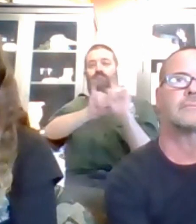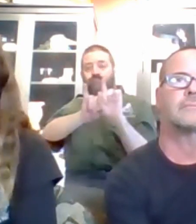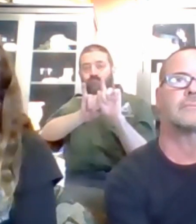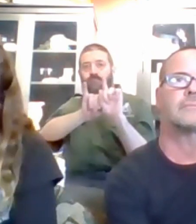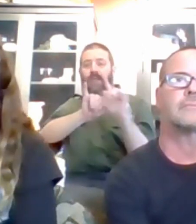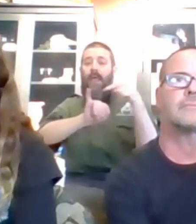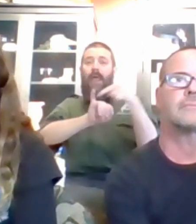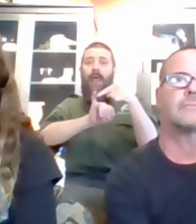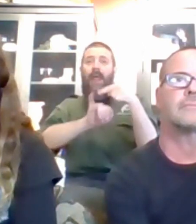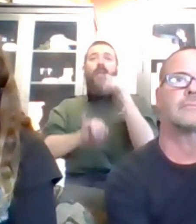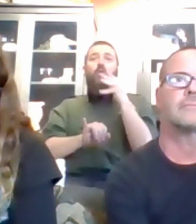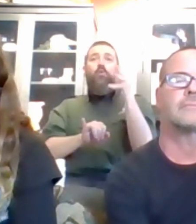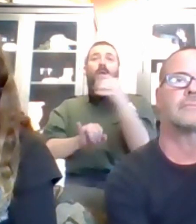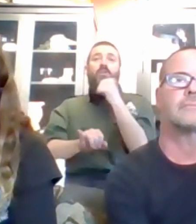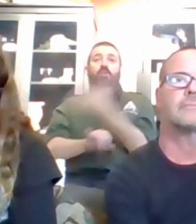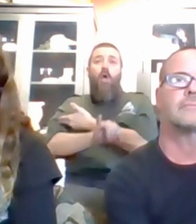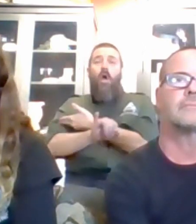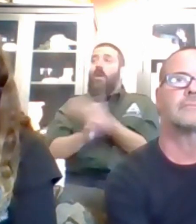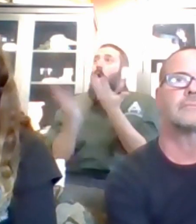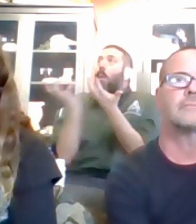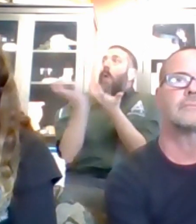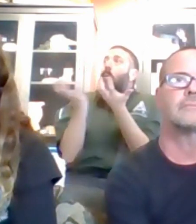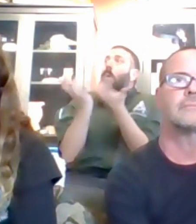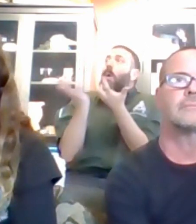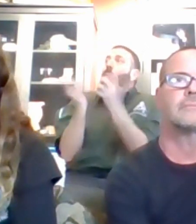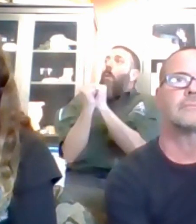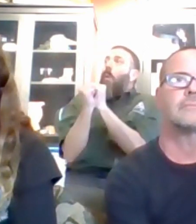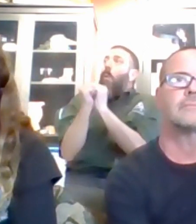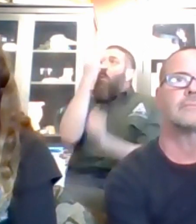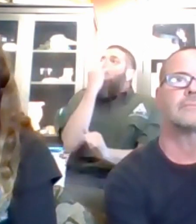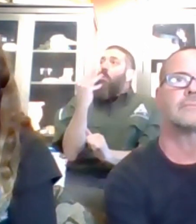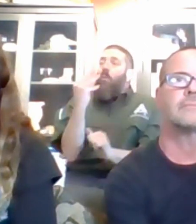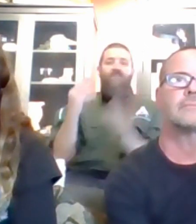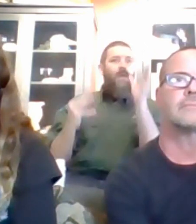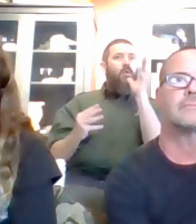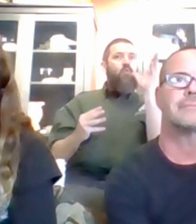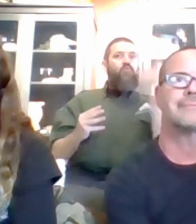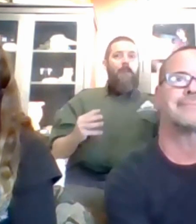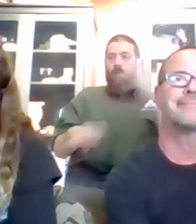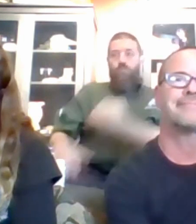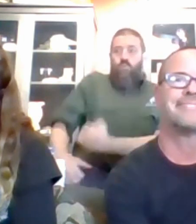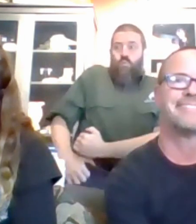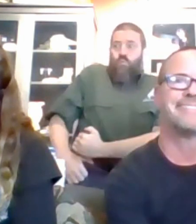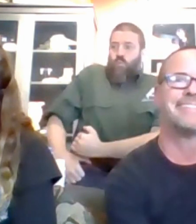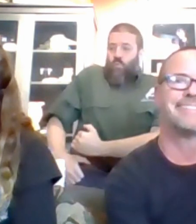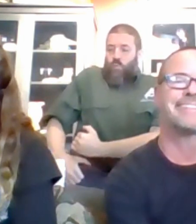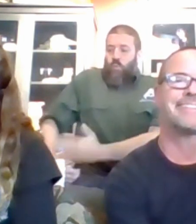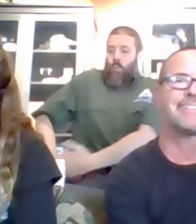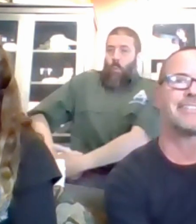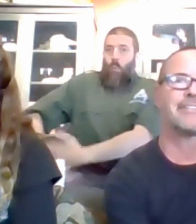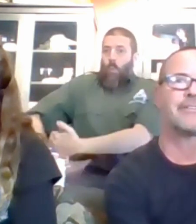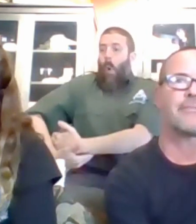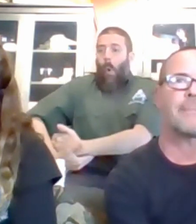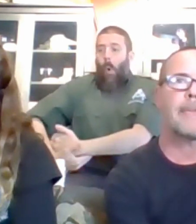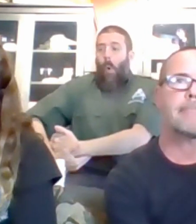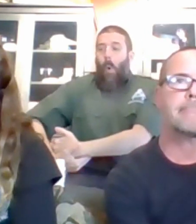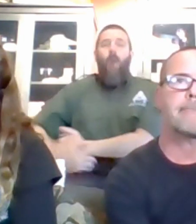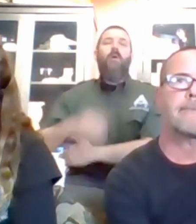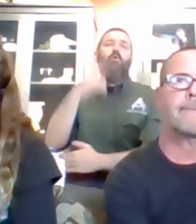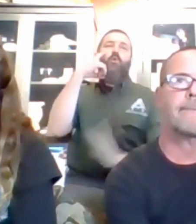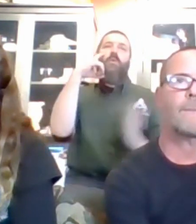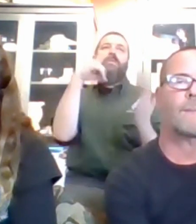range. And the granddaughter desperately wanted to go in and hang out with the pack. And the grandmother was holding on to her. Like,